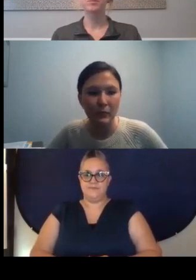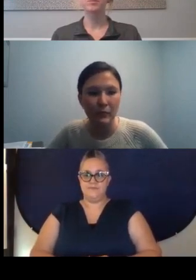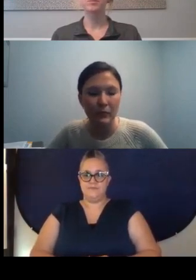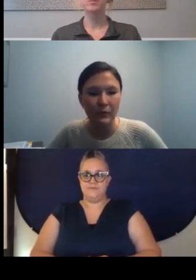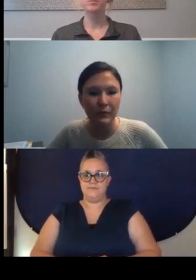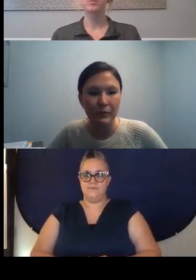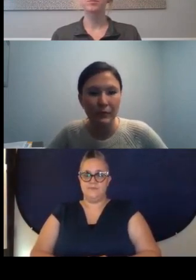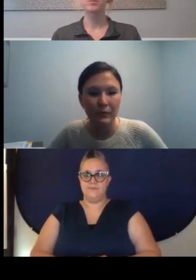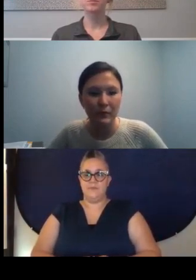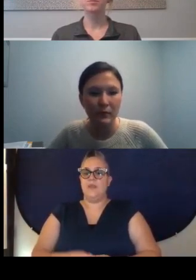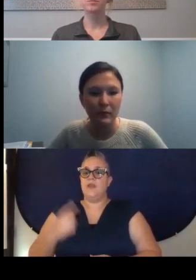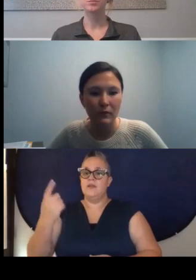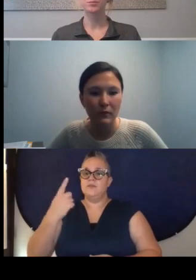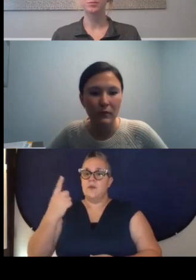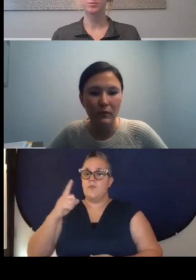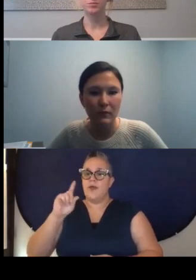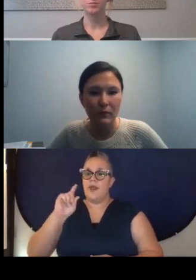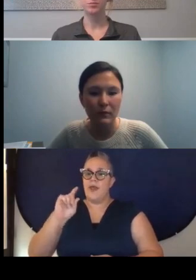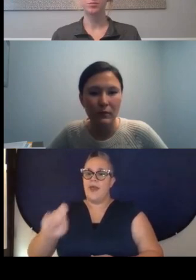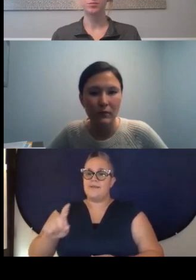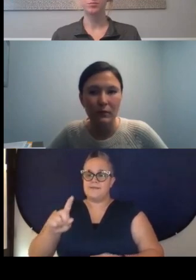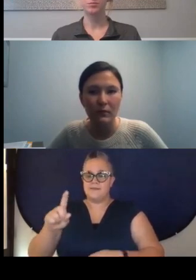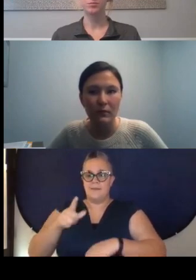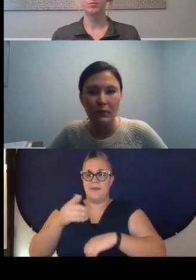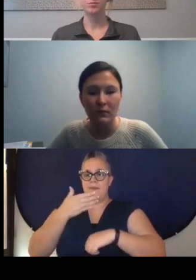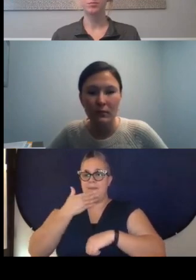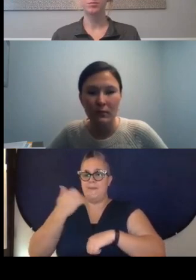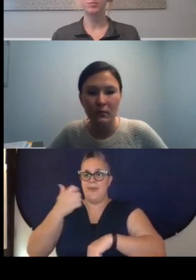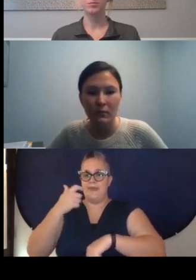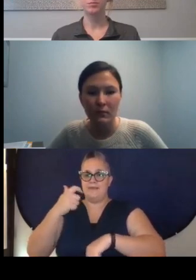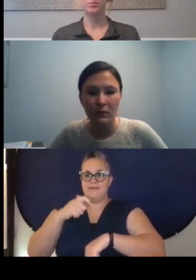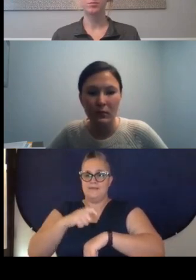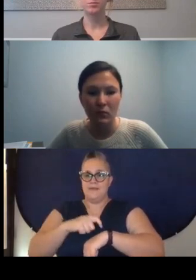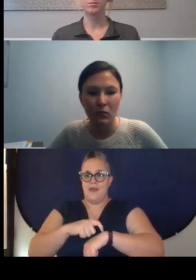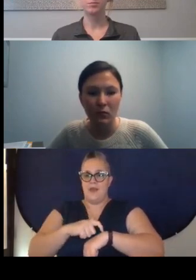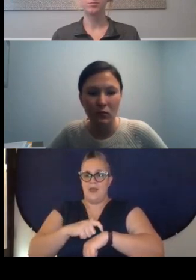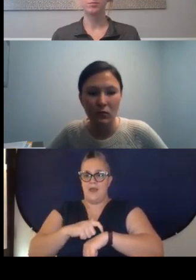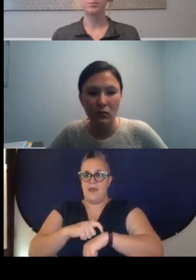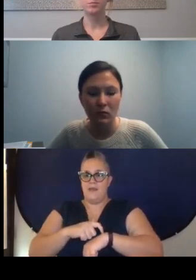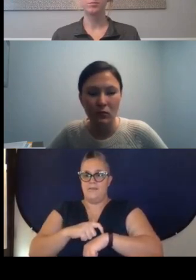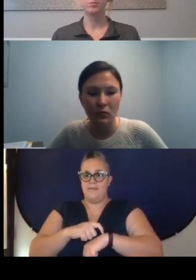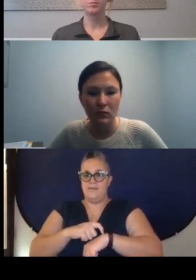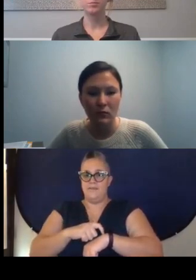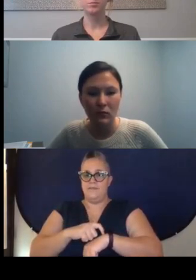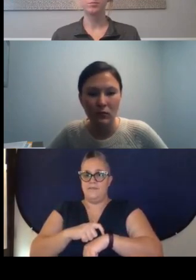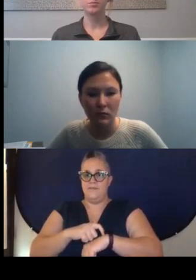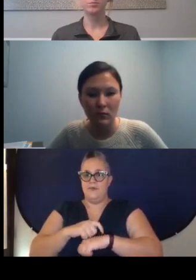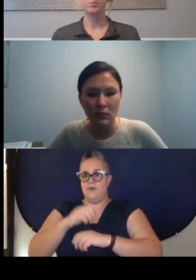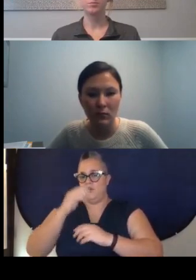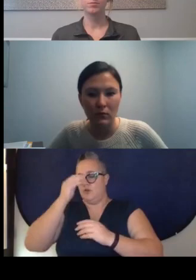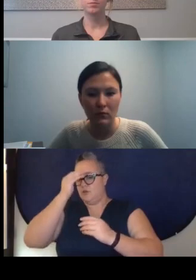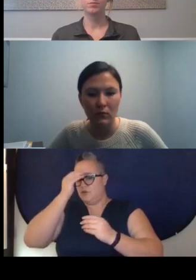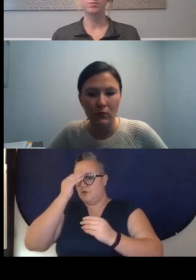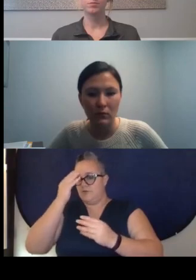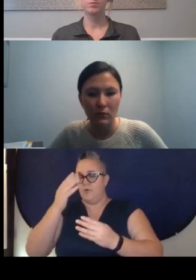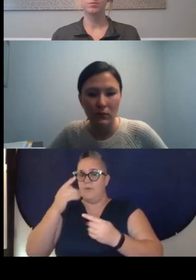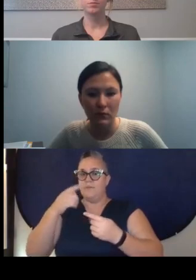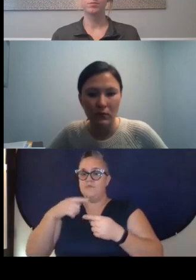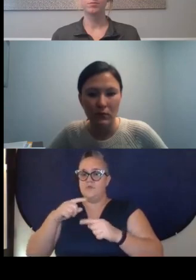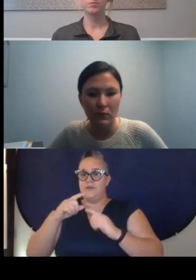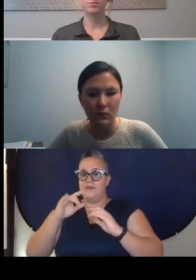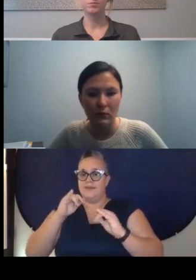Someone had asked about the best time to inform during an interview about a need